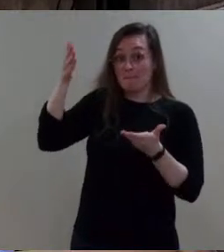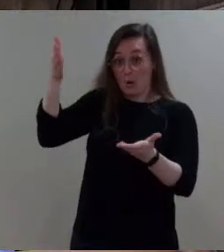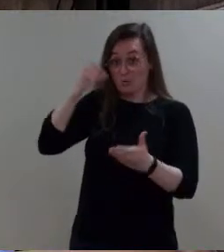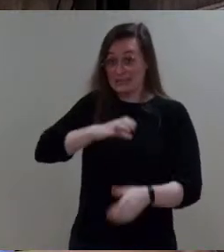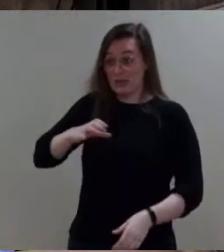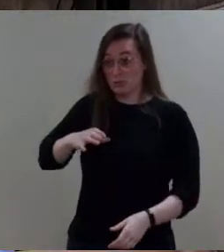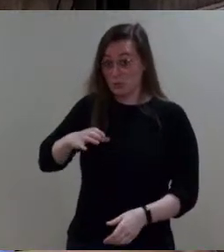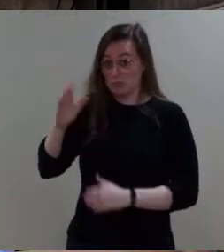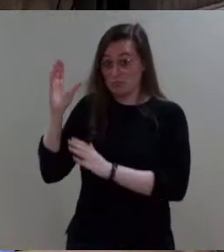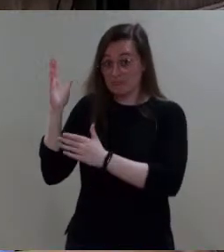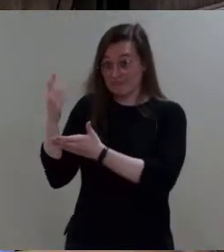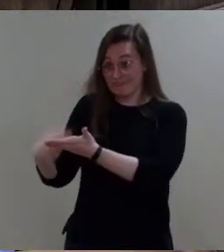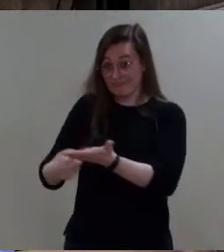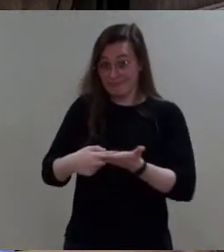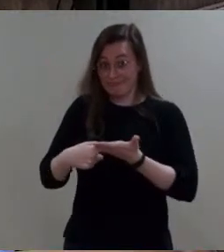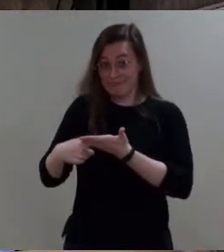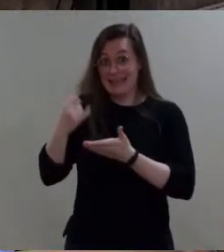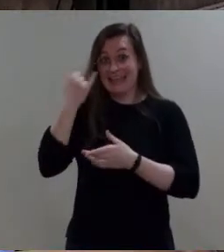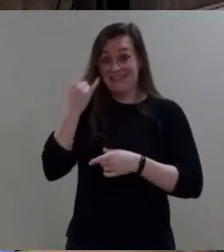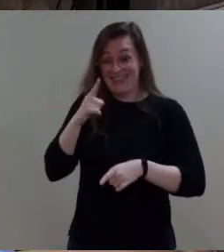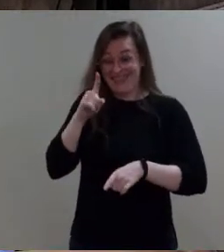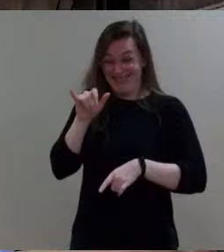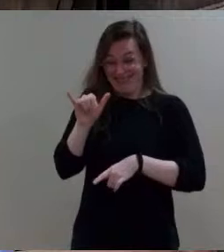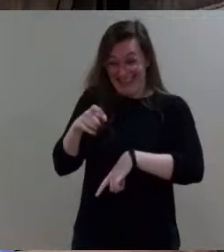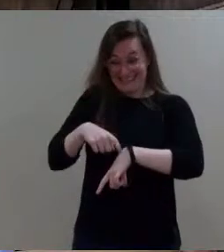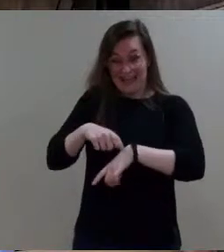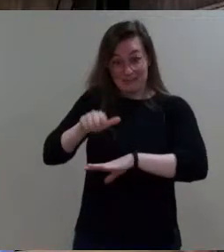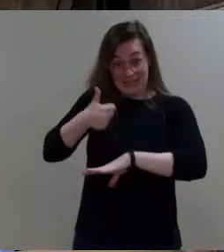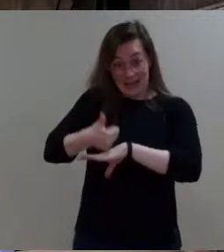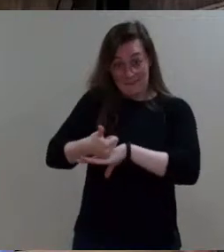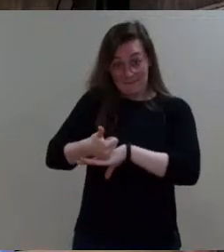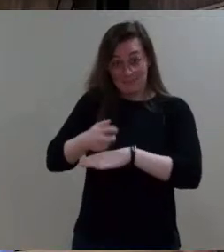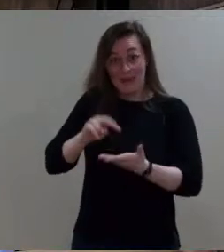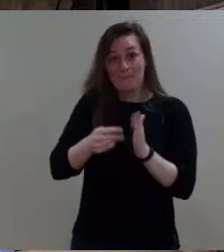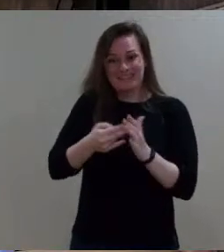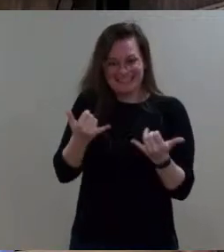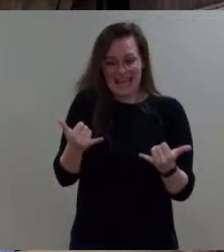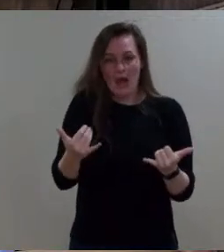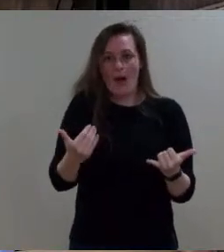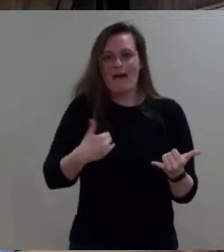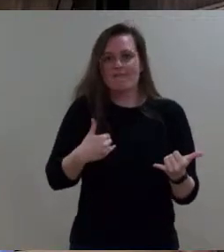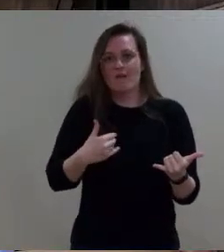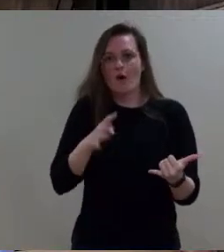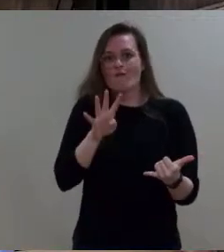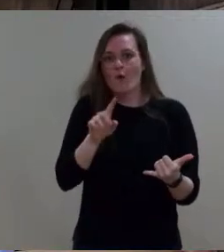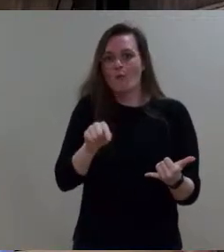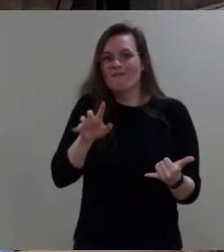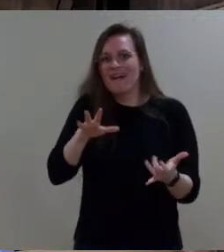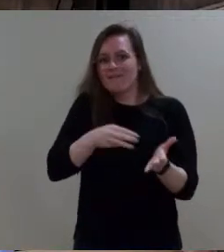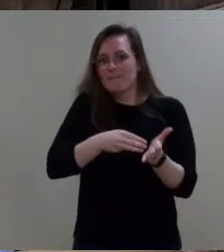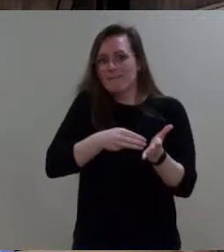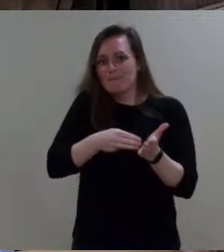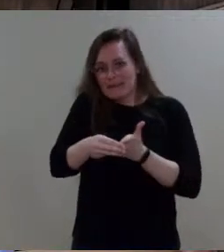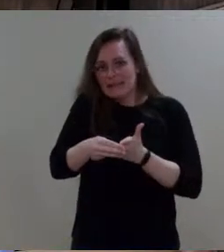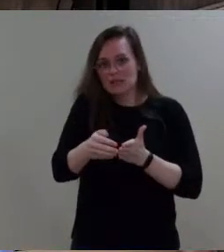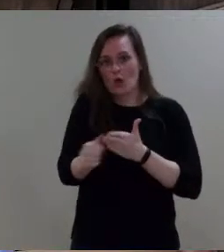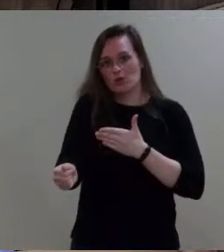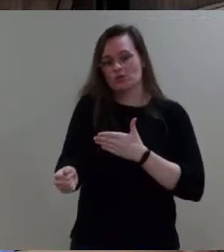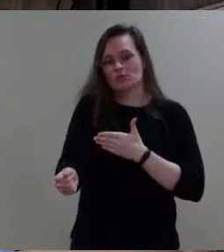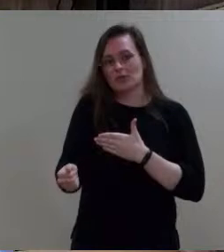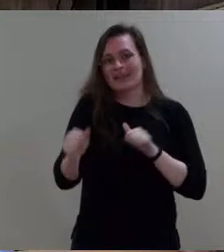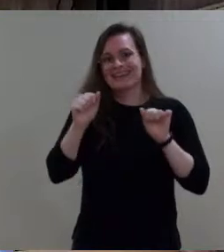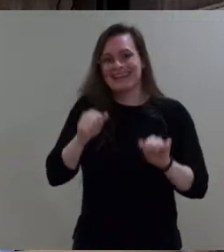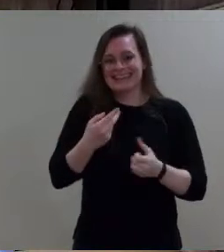have had $4.5 million that we could have put to, and let's look at it, the